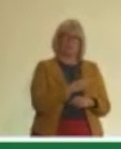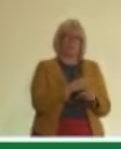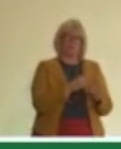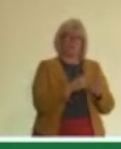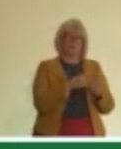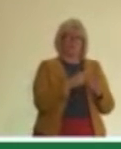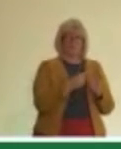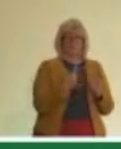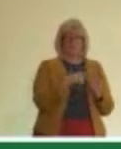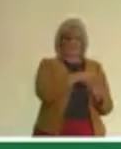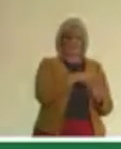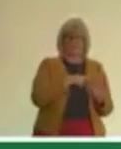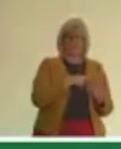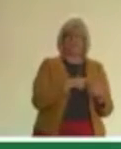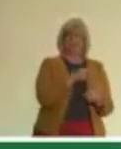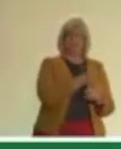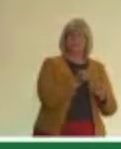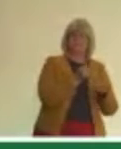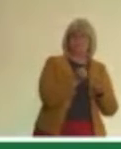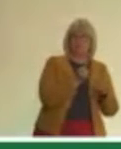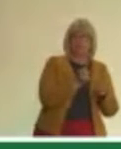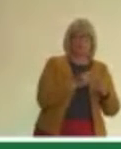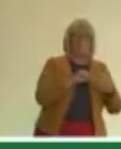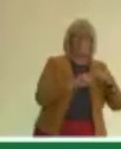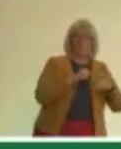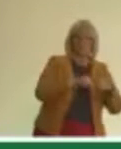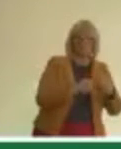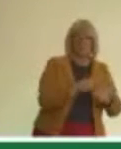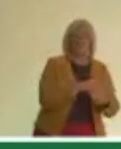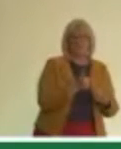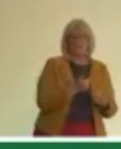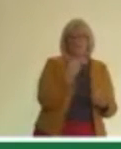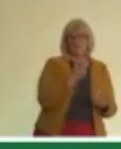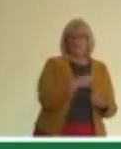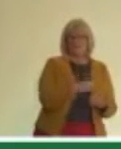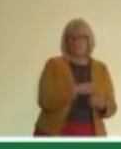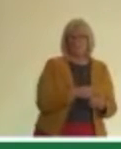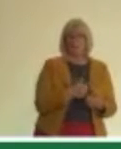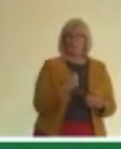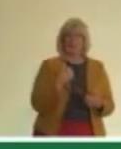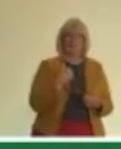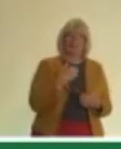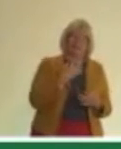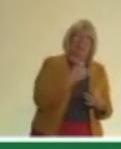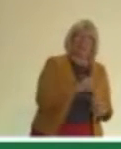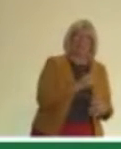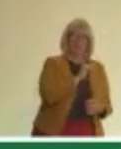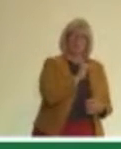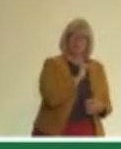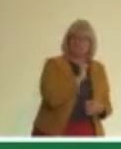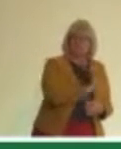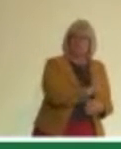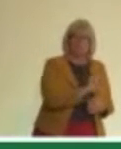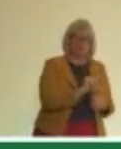I didn't go just for her yummy vegan baked goods, it did help, nor did I go for Laura Manston's huge, beautiful huskies. You have to see